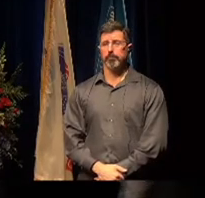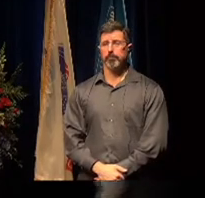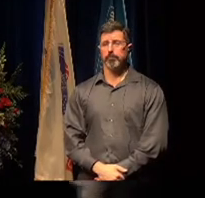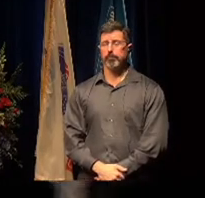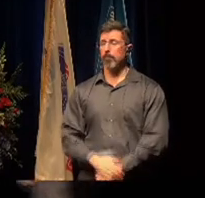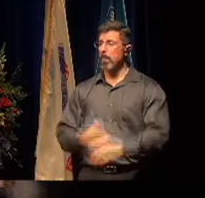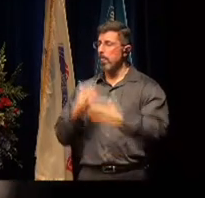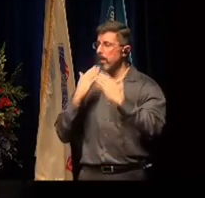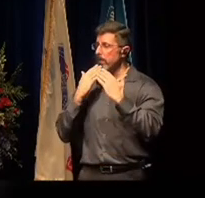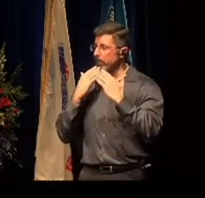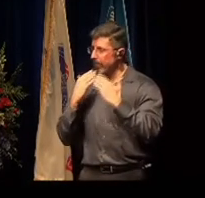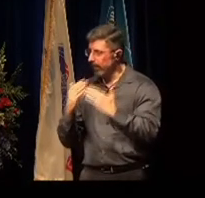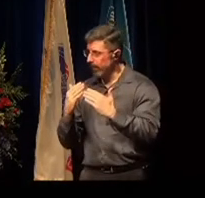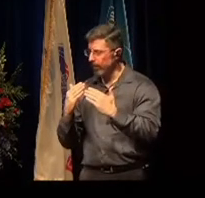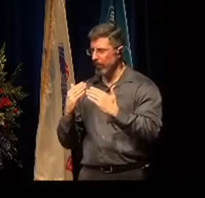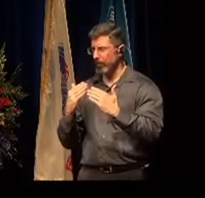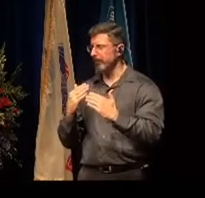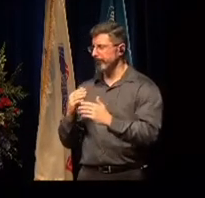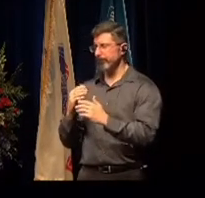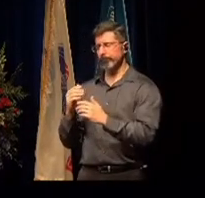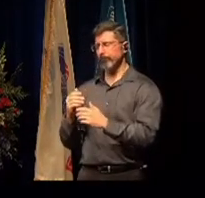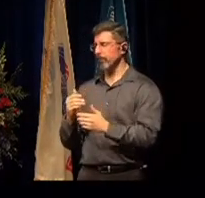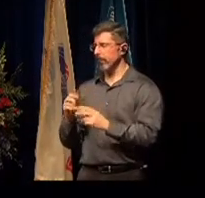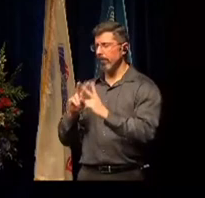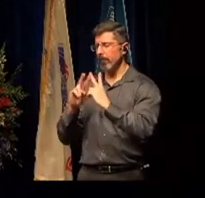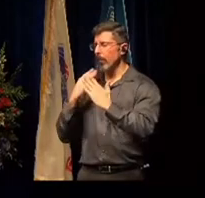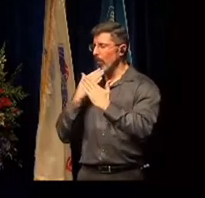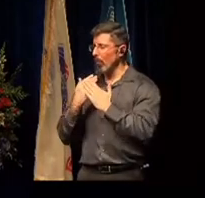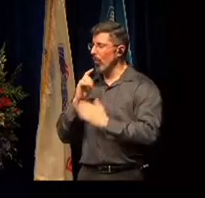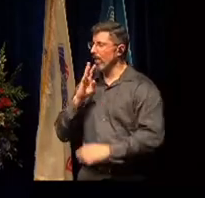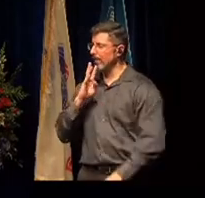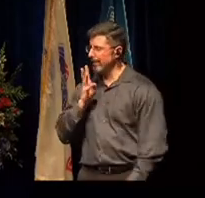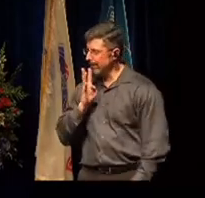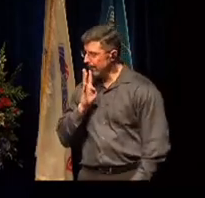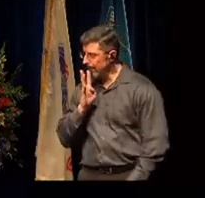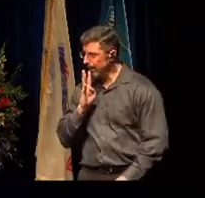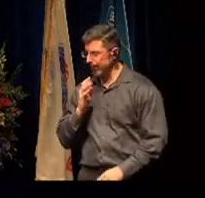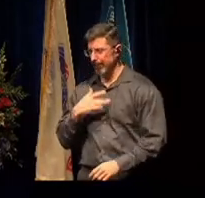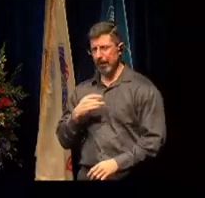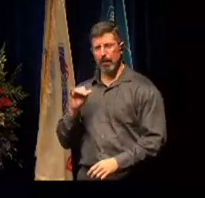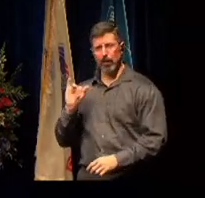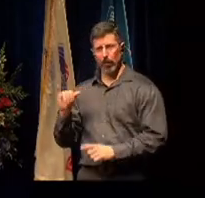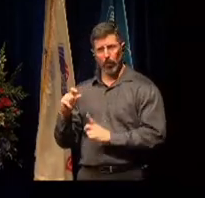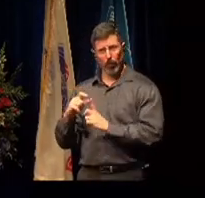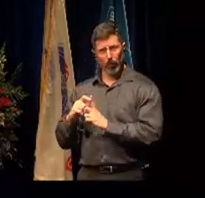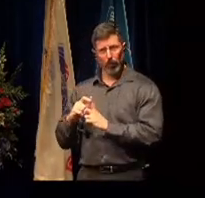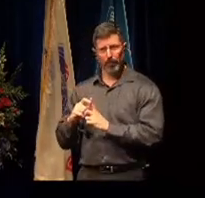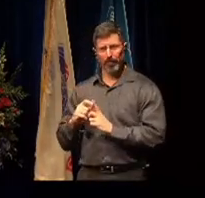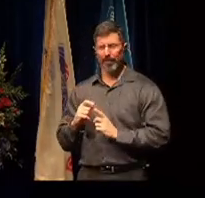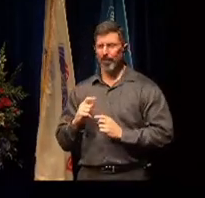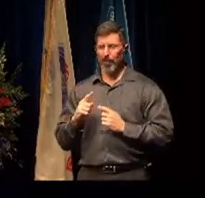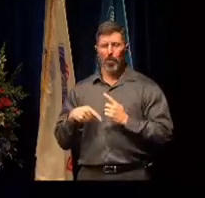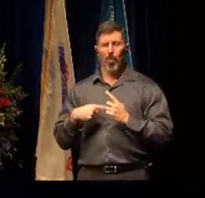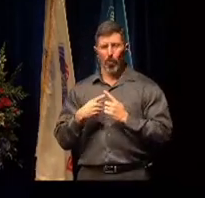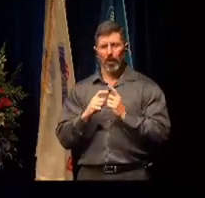Thank you, Mr. Bell. Very well said. I like those words. You just needed to absorb. You just get into his presence. And if